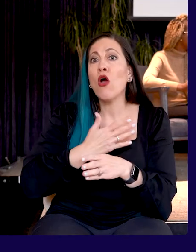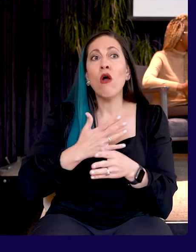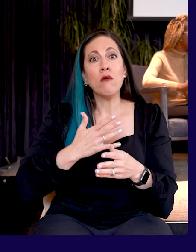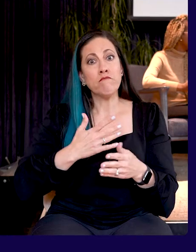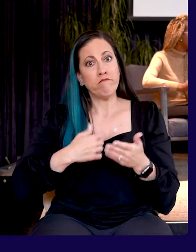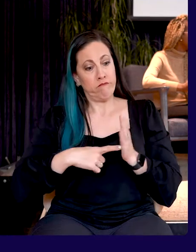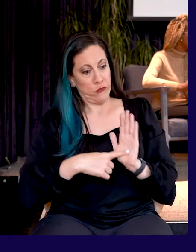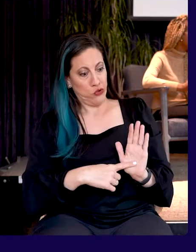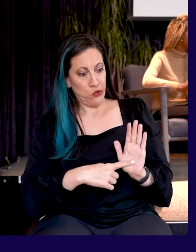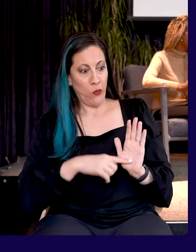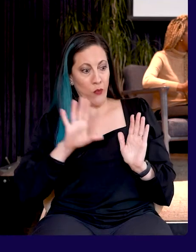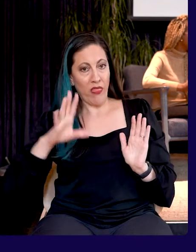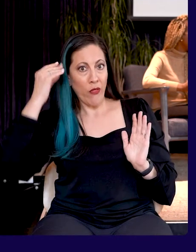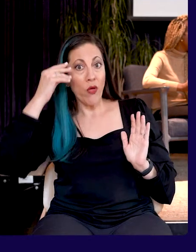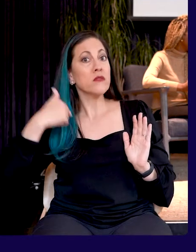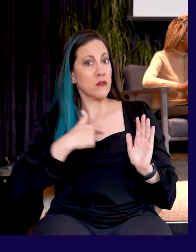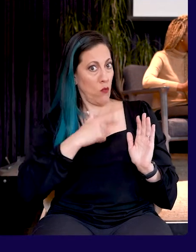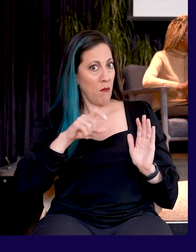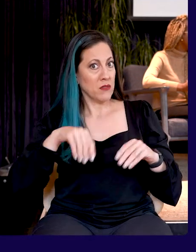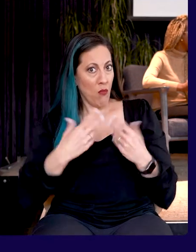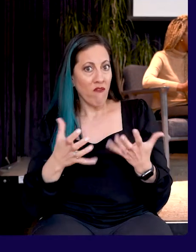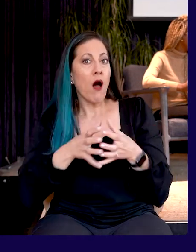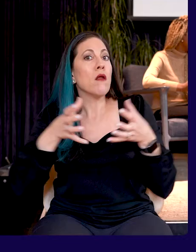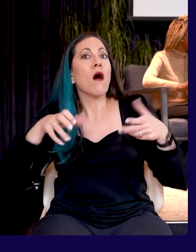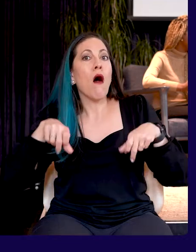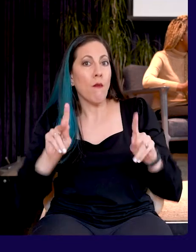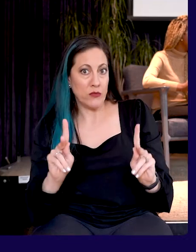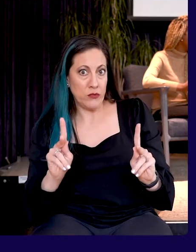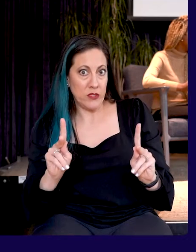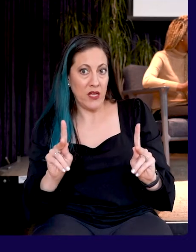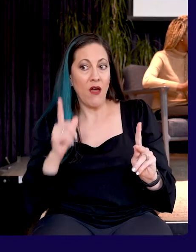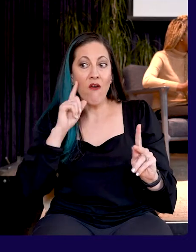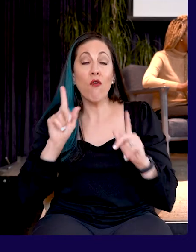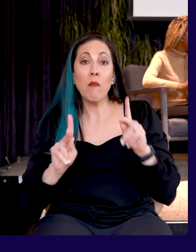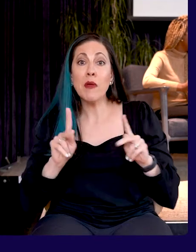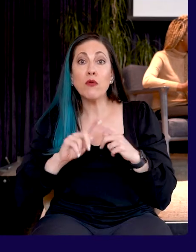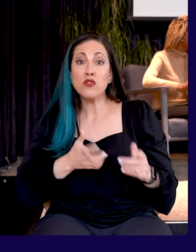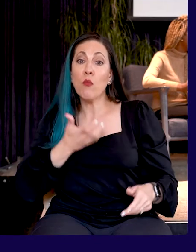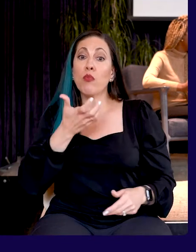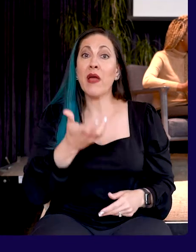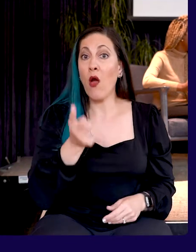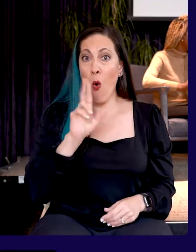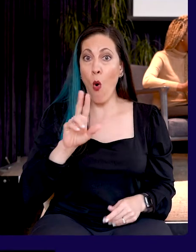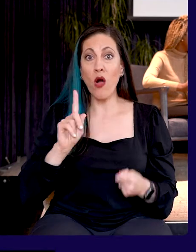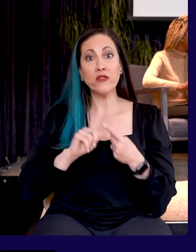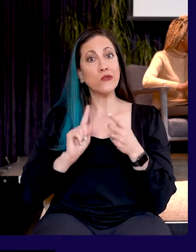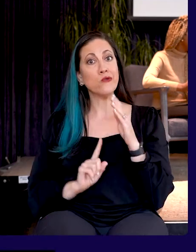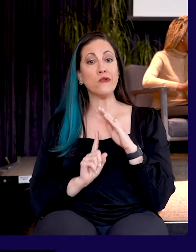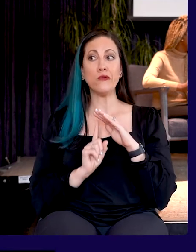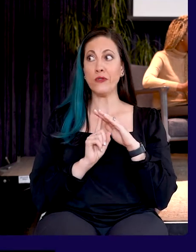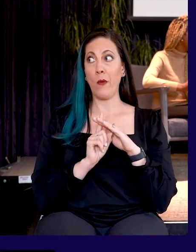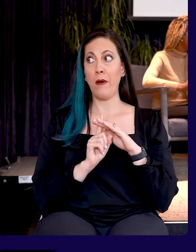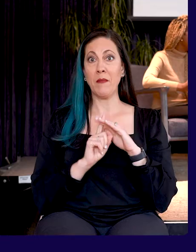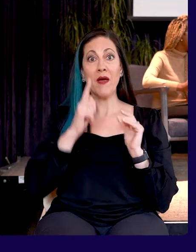important that we provide as much aperture as possible for people to bow out. I'm sensitive to this because I have one of our former team